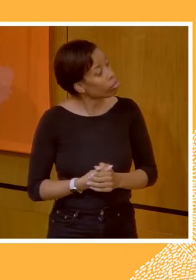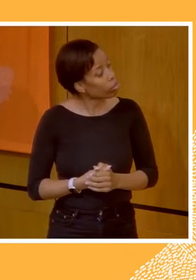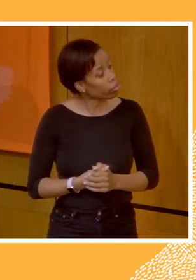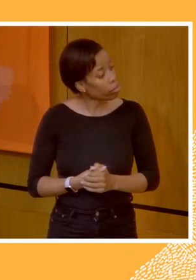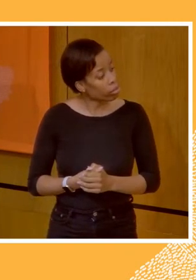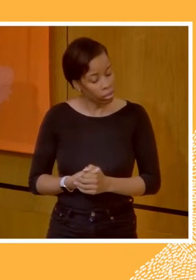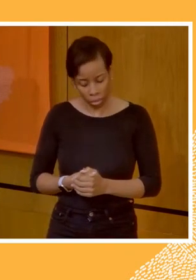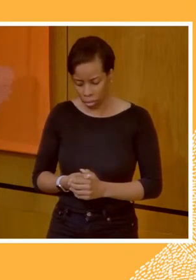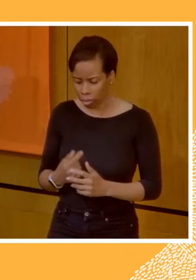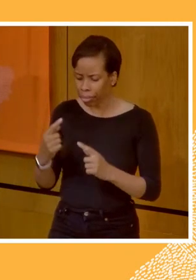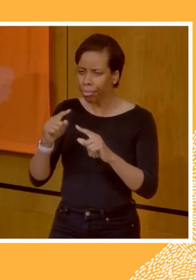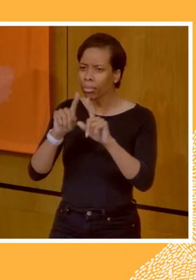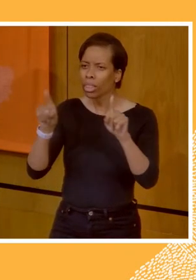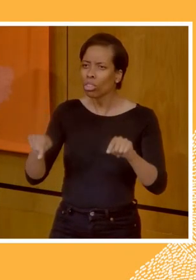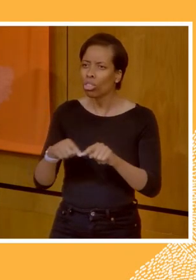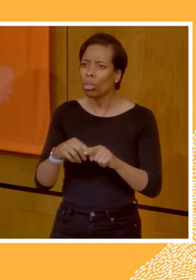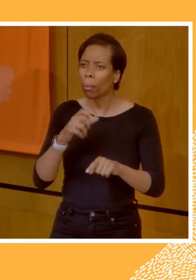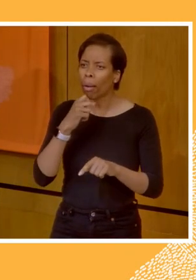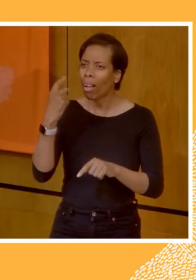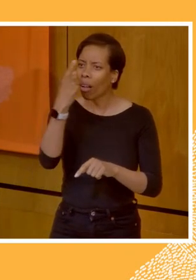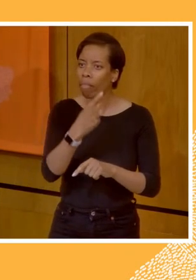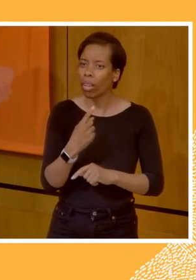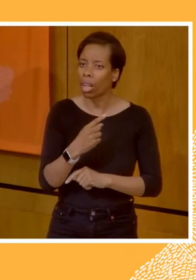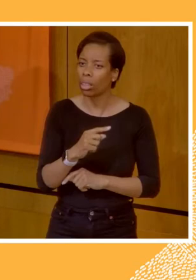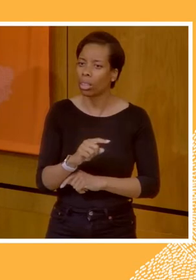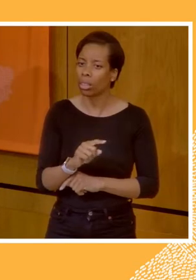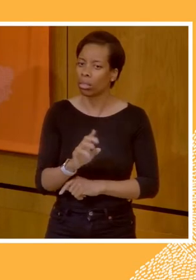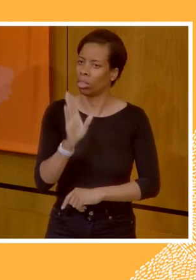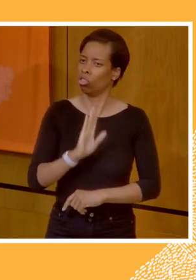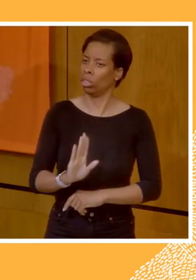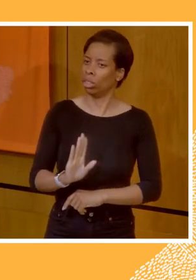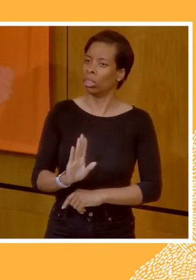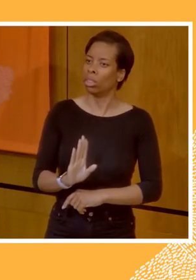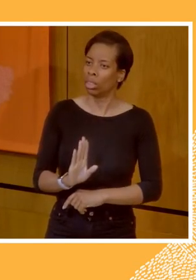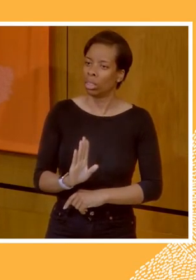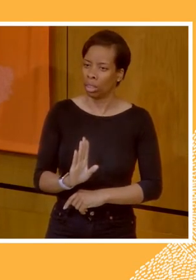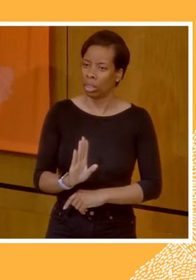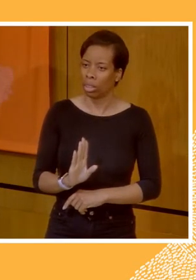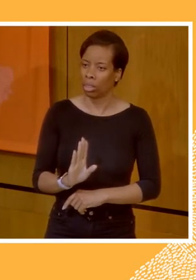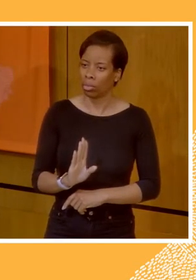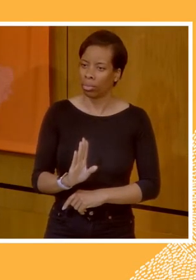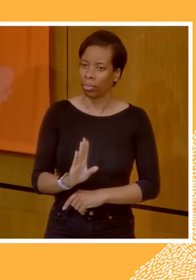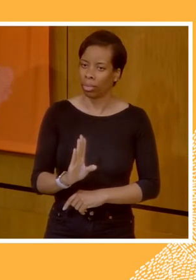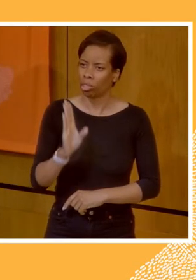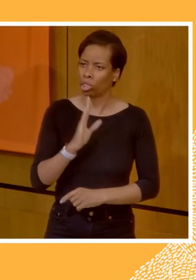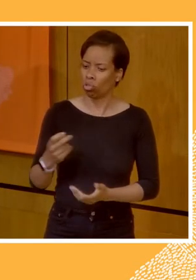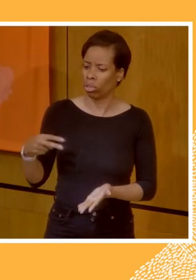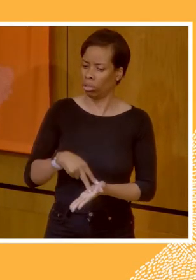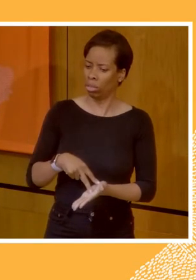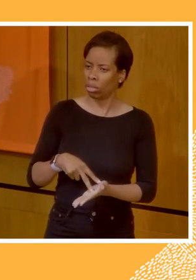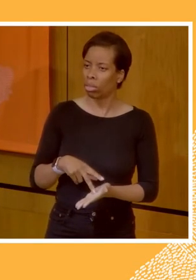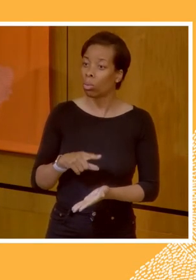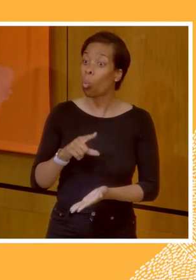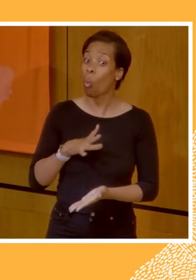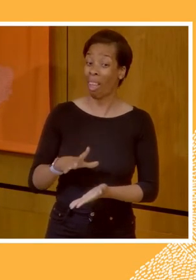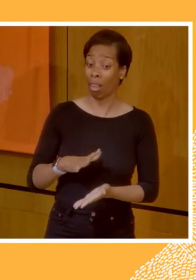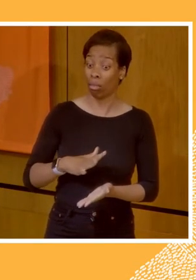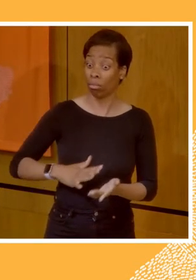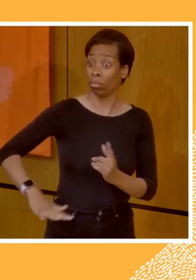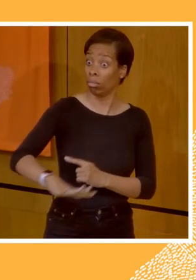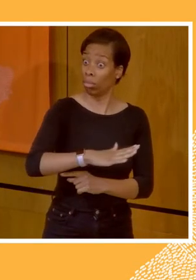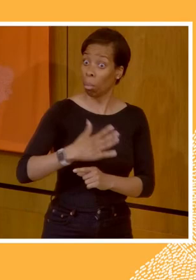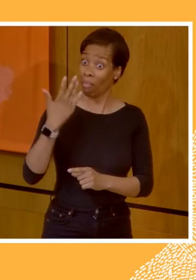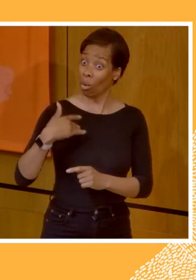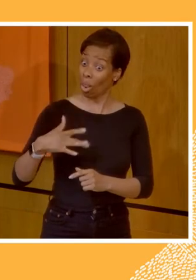He's very serious, and this is the place they were evicted from. And we were actually going to